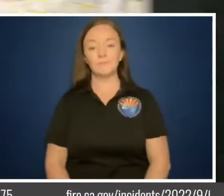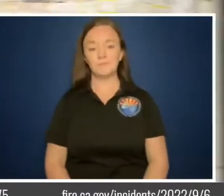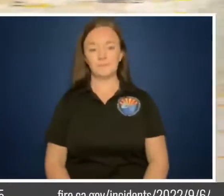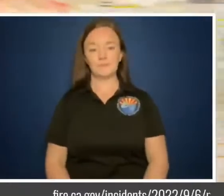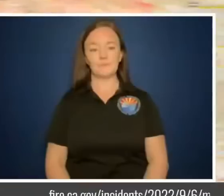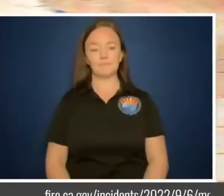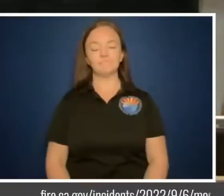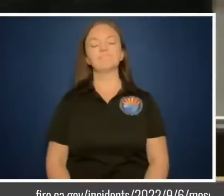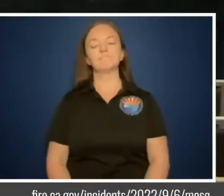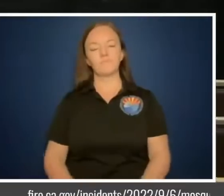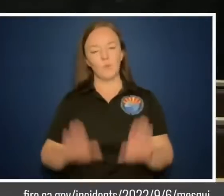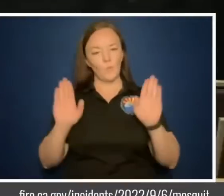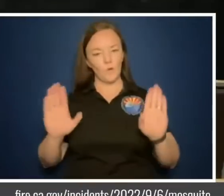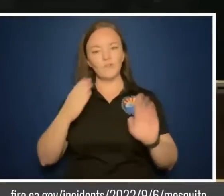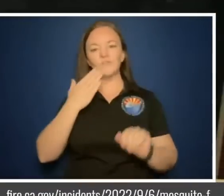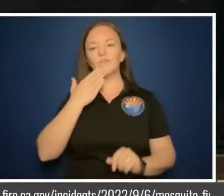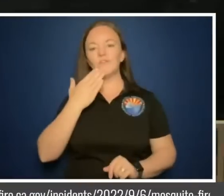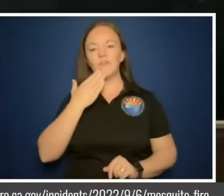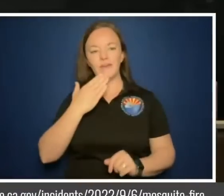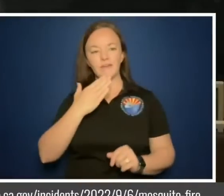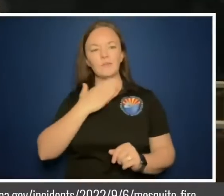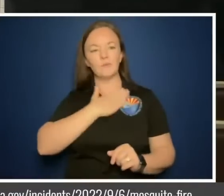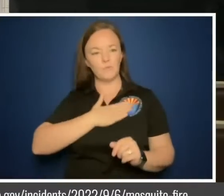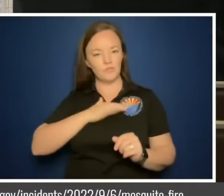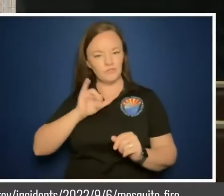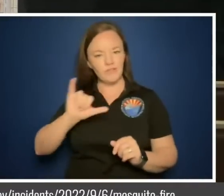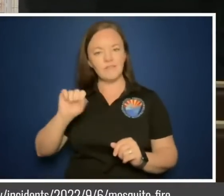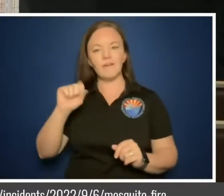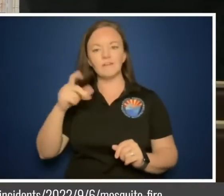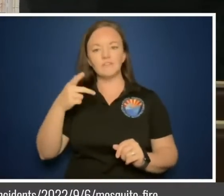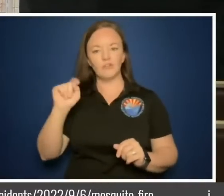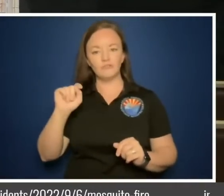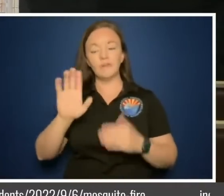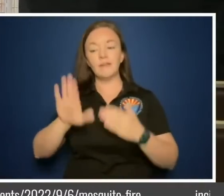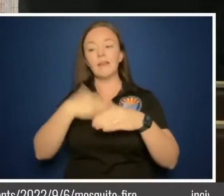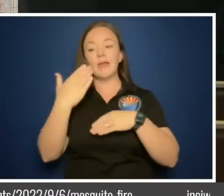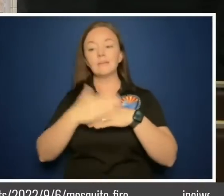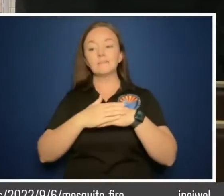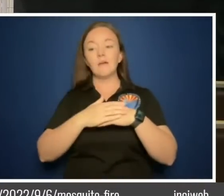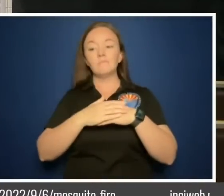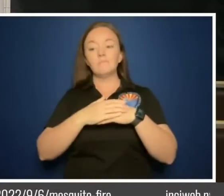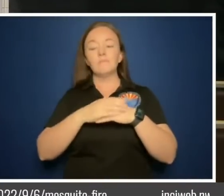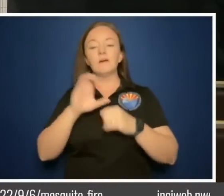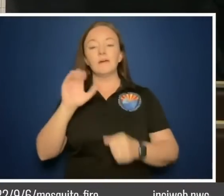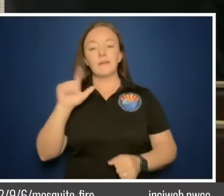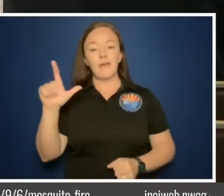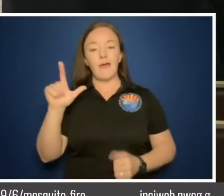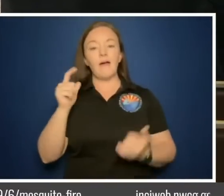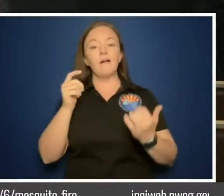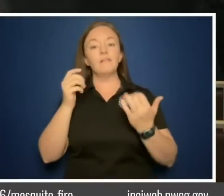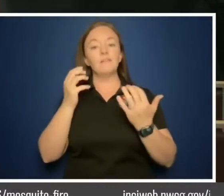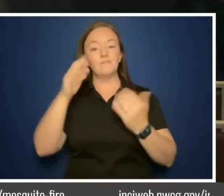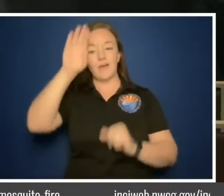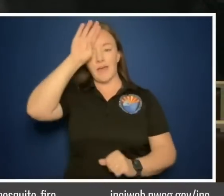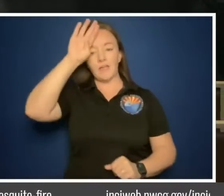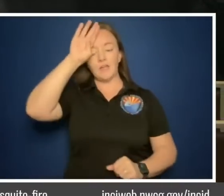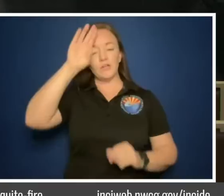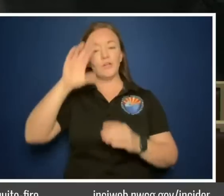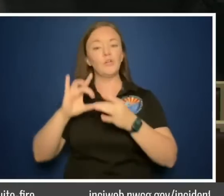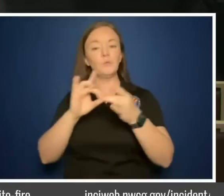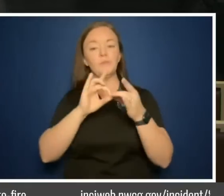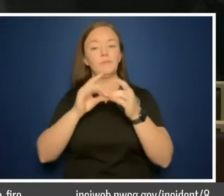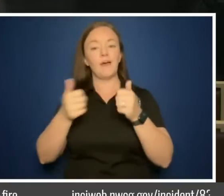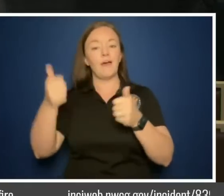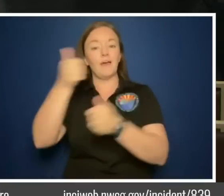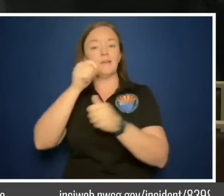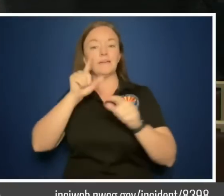Wonderful. Thank you. I appreciate that, Sergeant. And next up is going to be with our CAL FIRE Unified Commander, Jim Hudson.